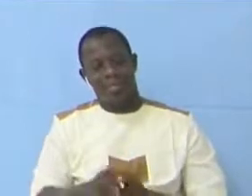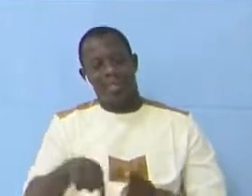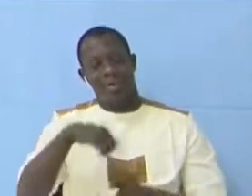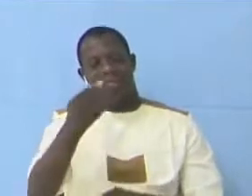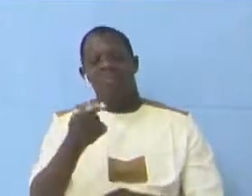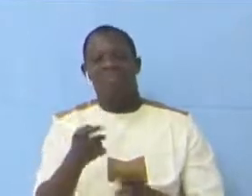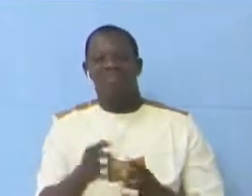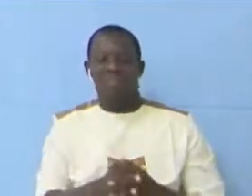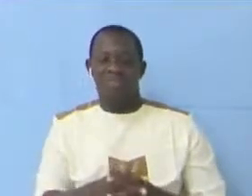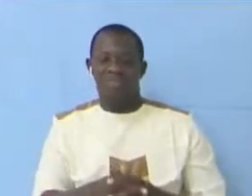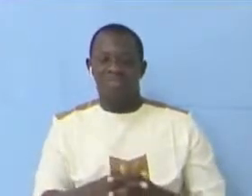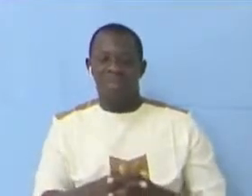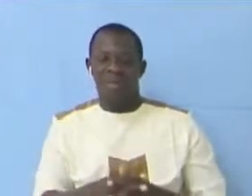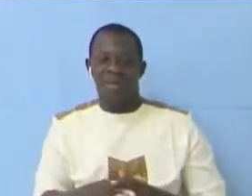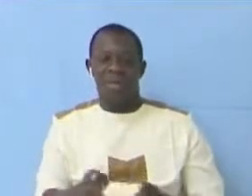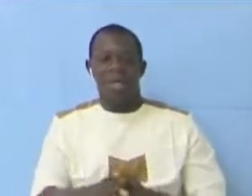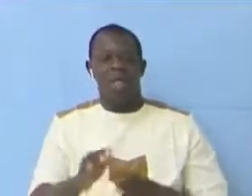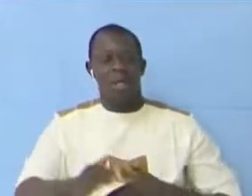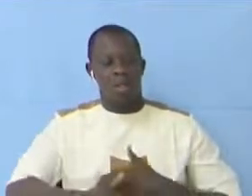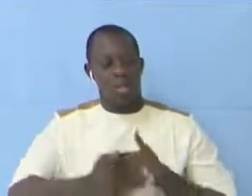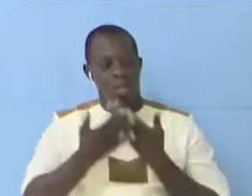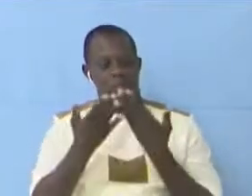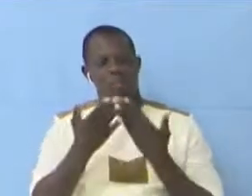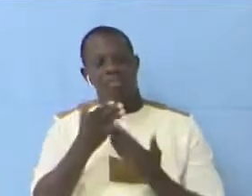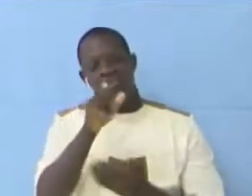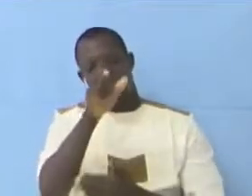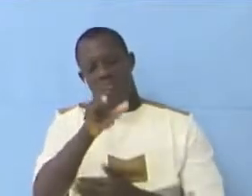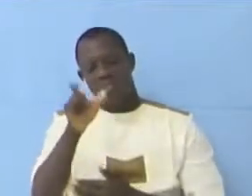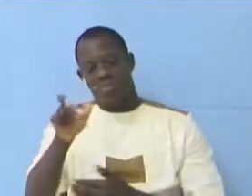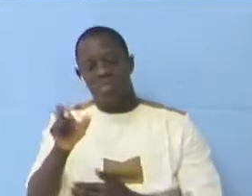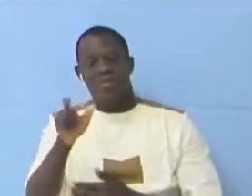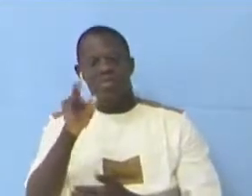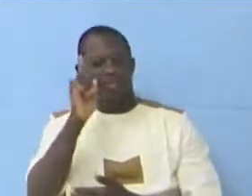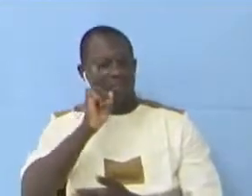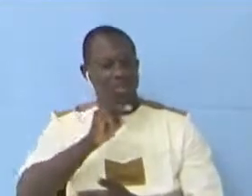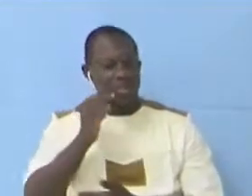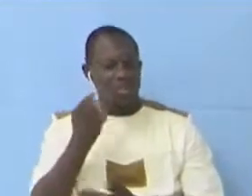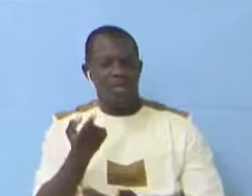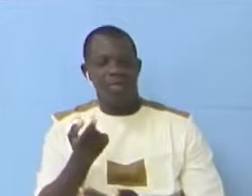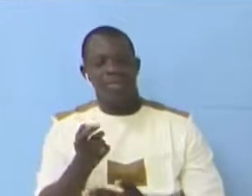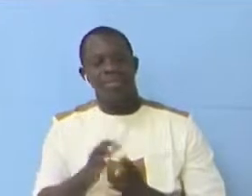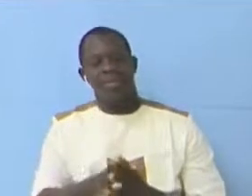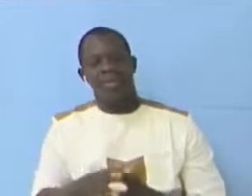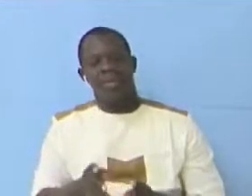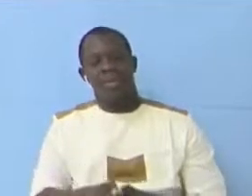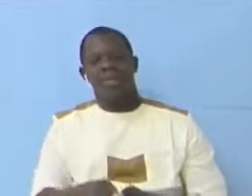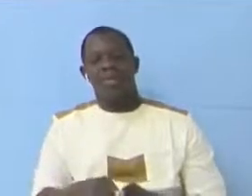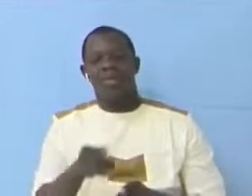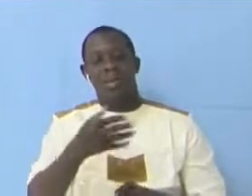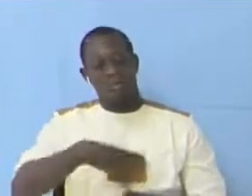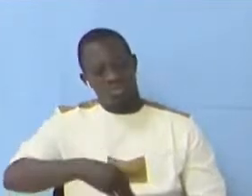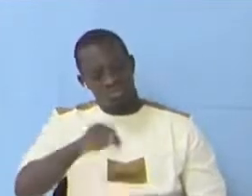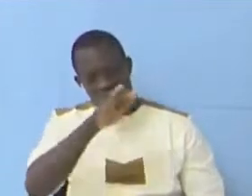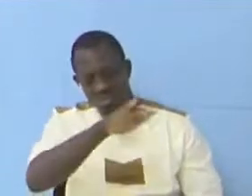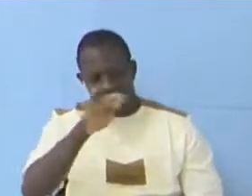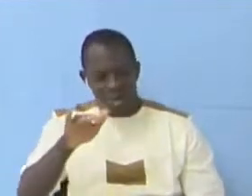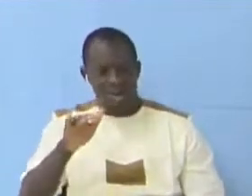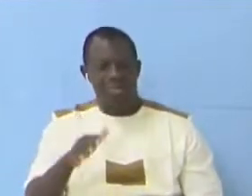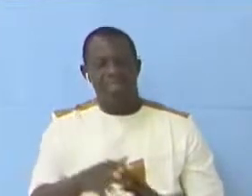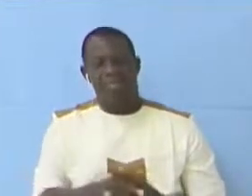of their loved ones, their parents, their siblings.